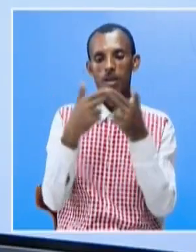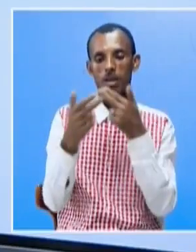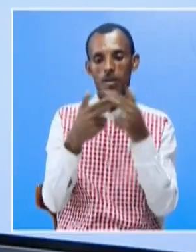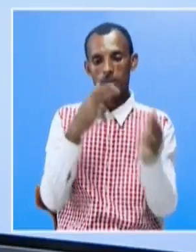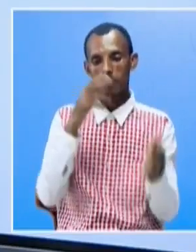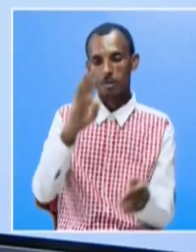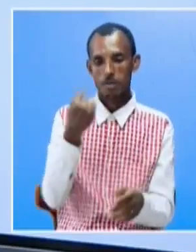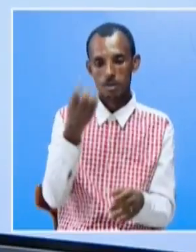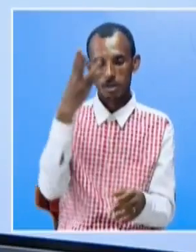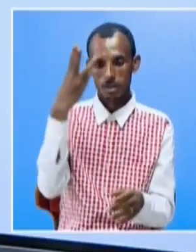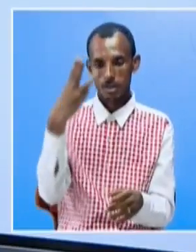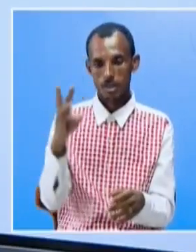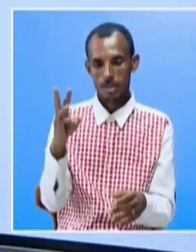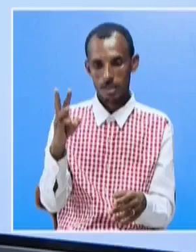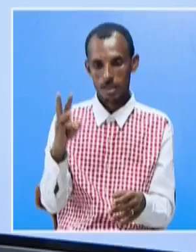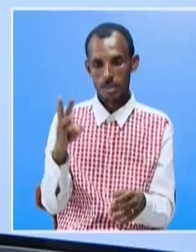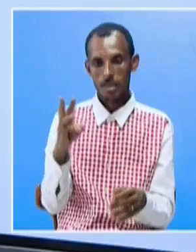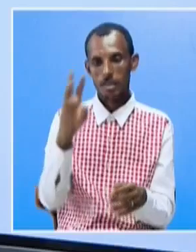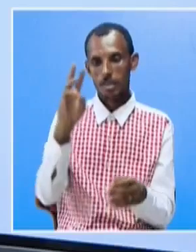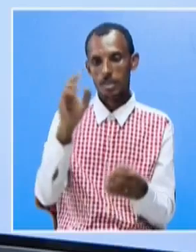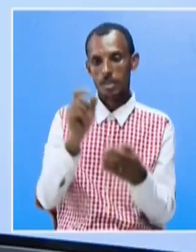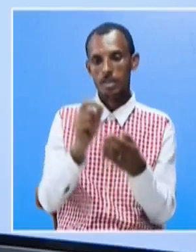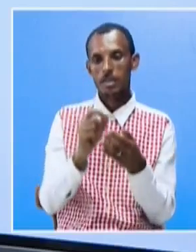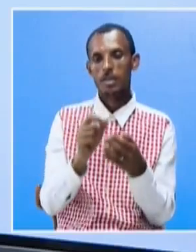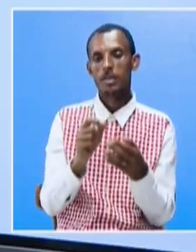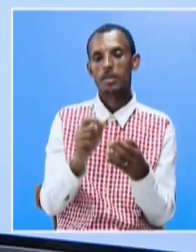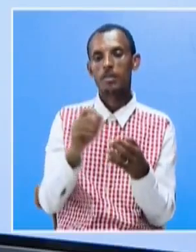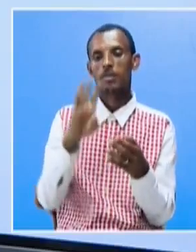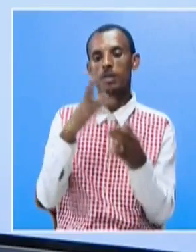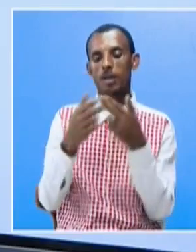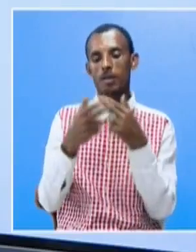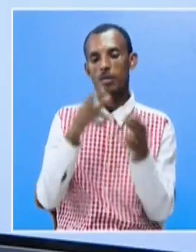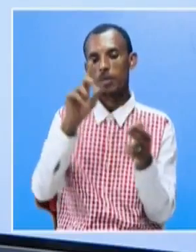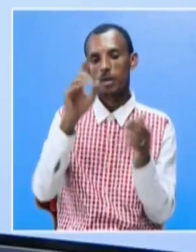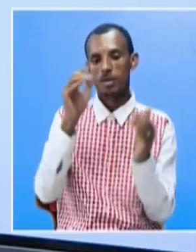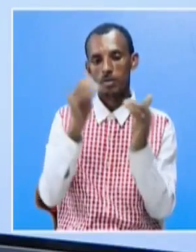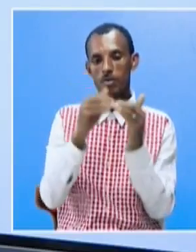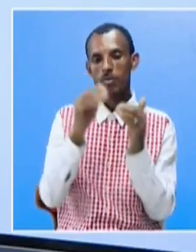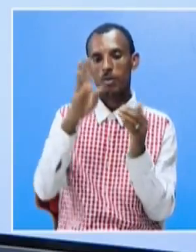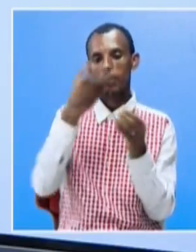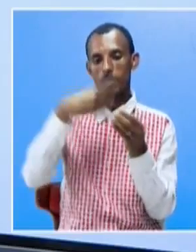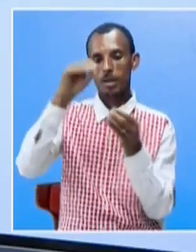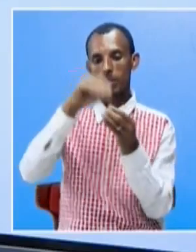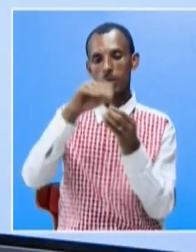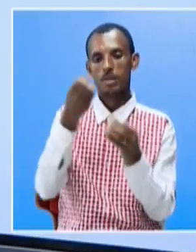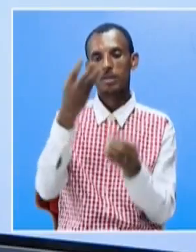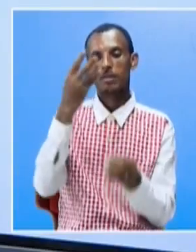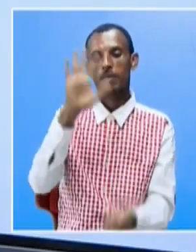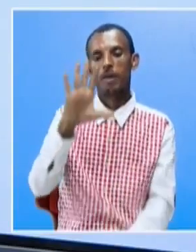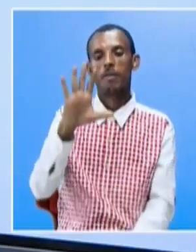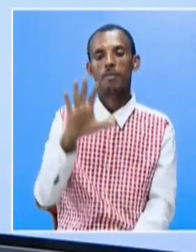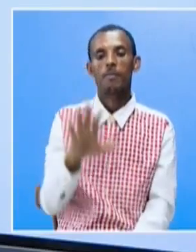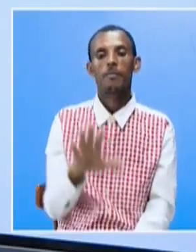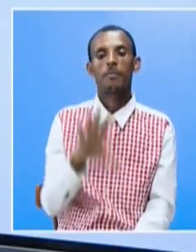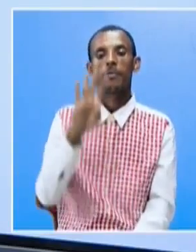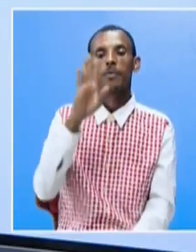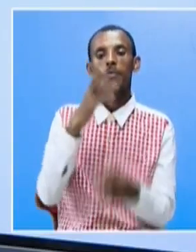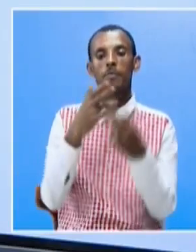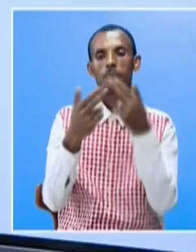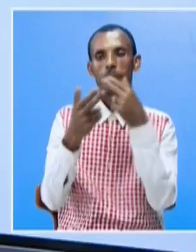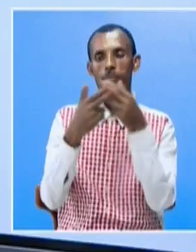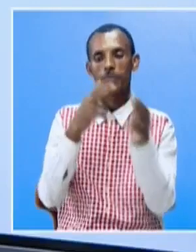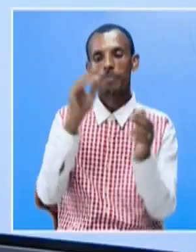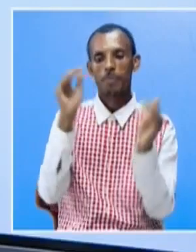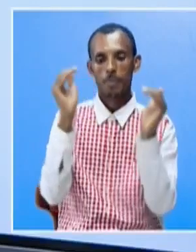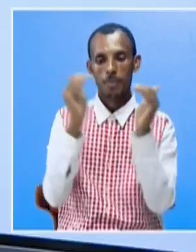4 times 4 is this, 16. 4 times 1 is this 4, plus 1 is 5. 4 times 3